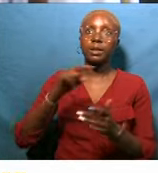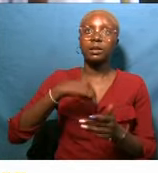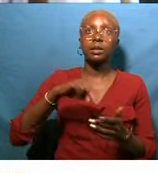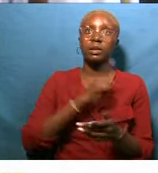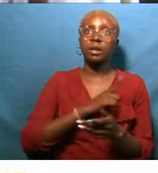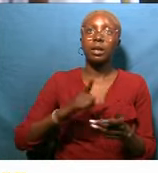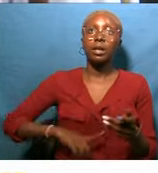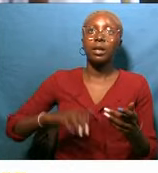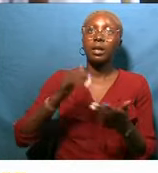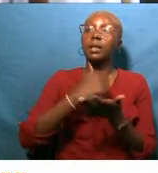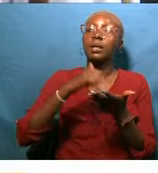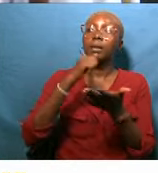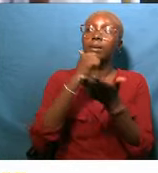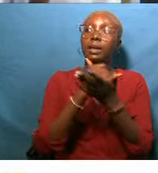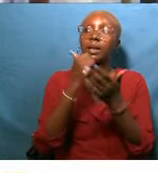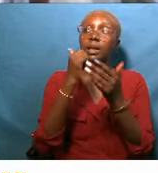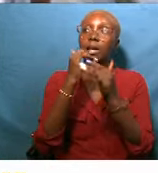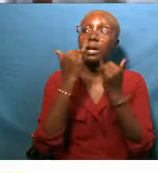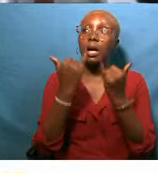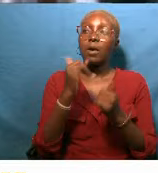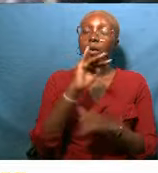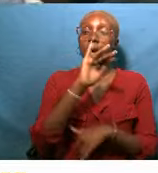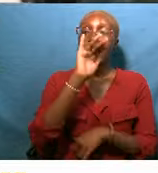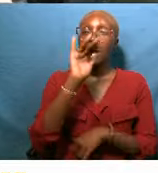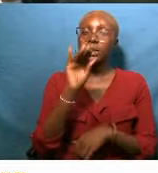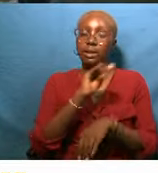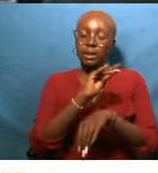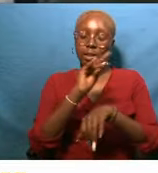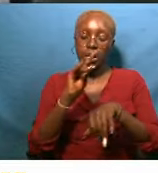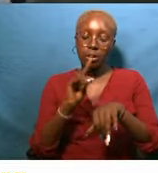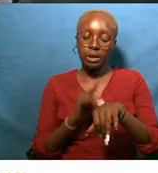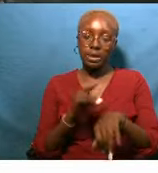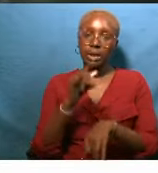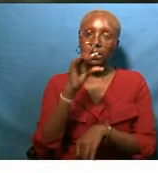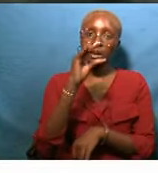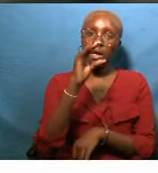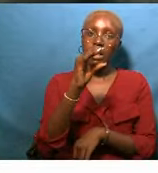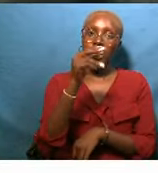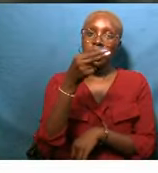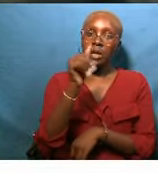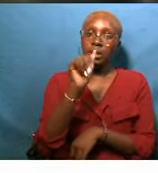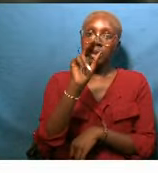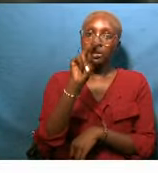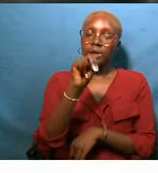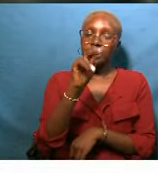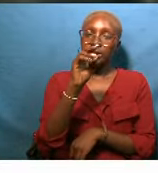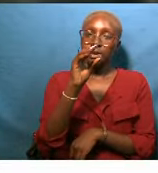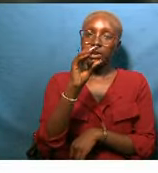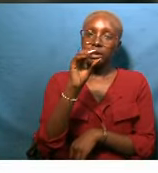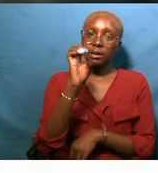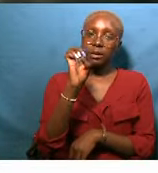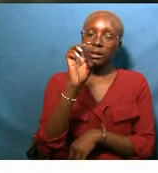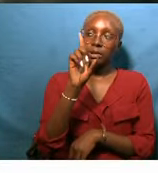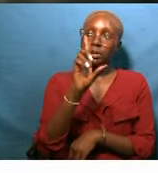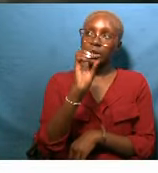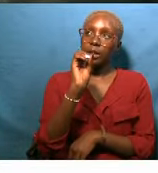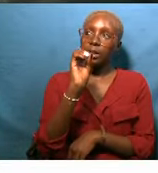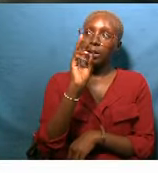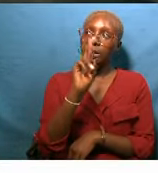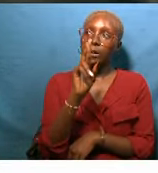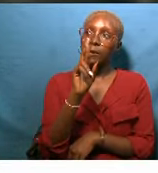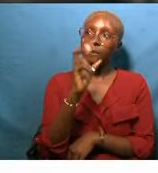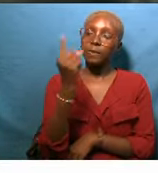ask the Diocesan Chancellor to lead in the making of oath.